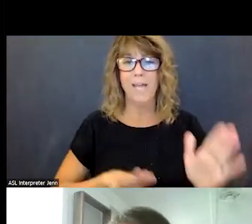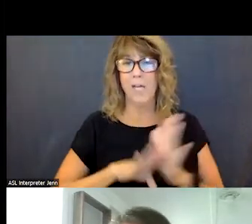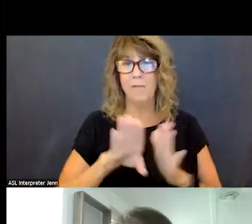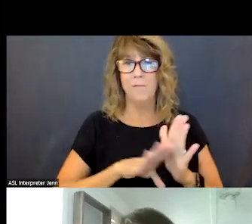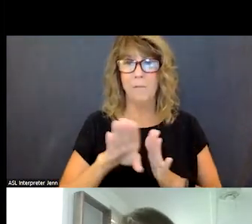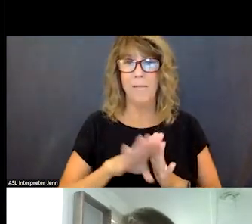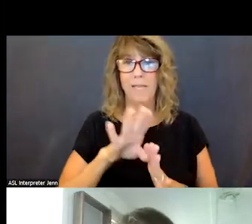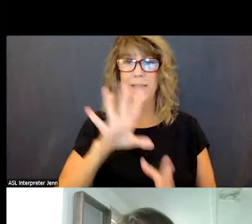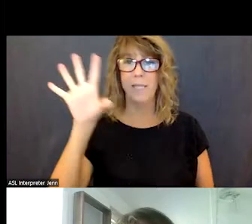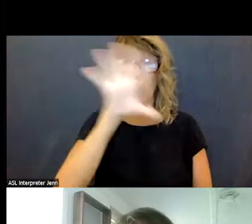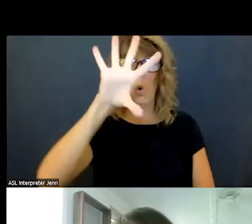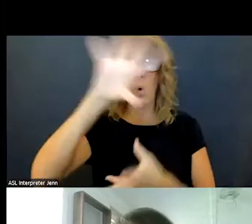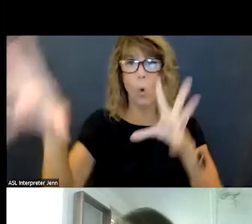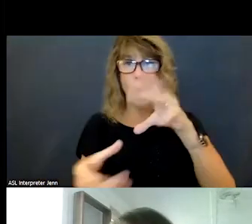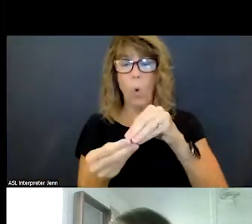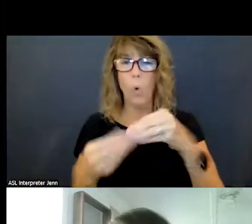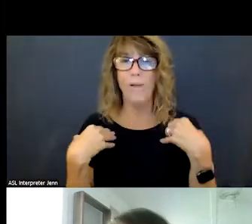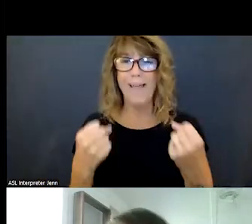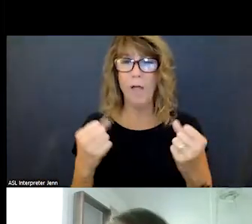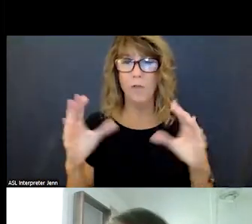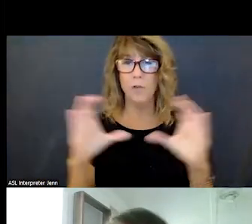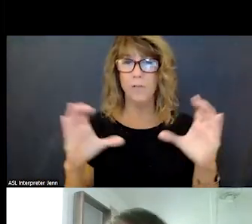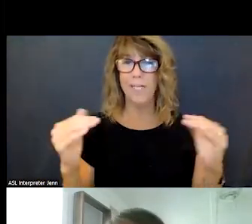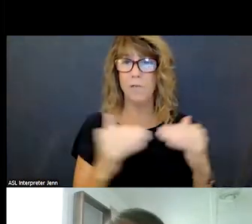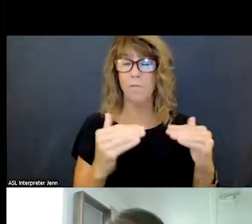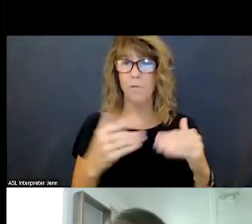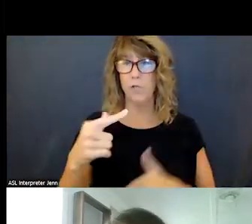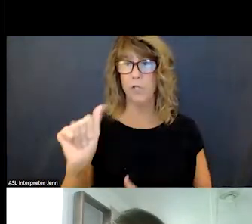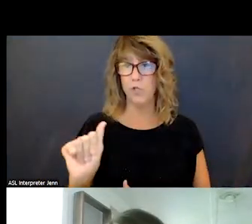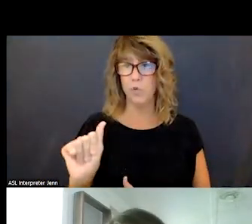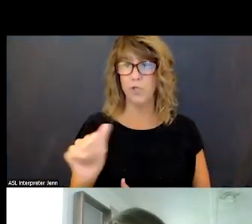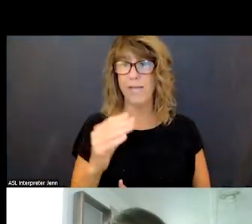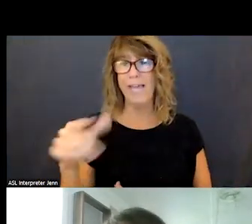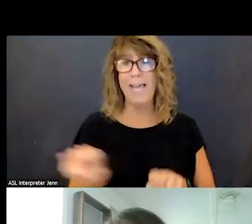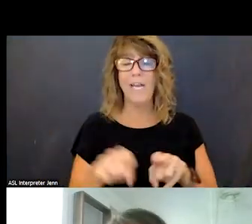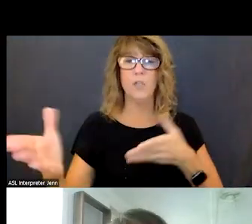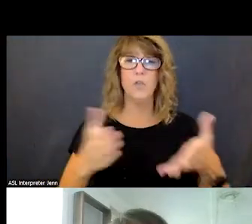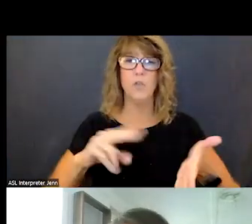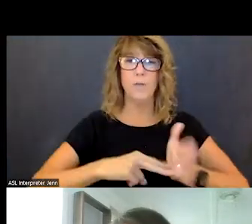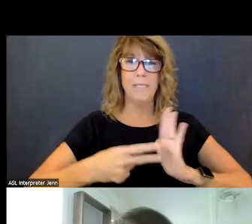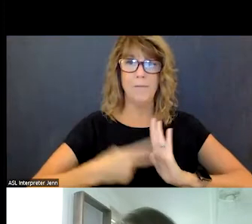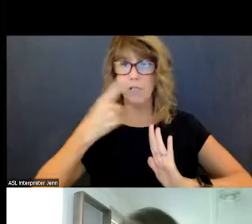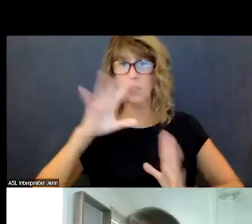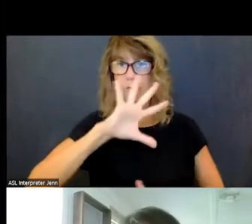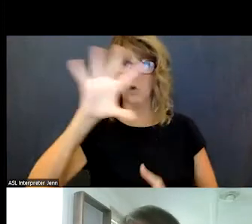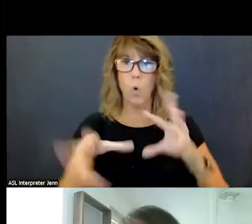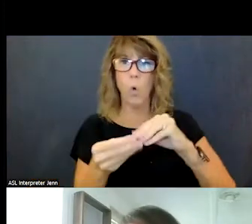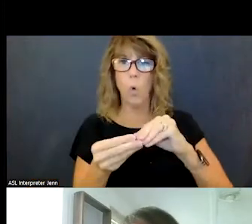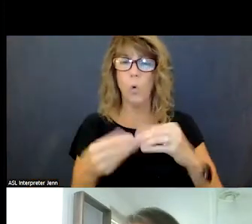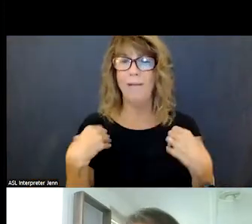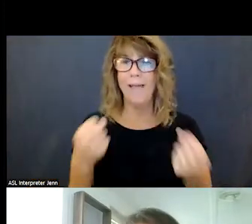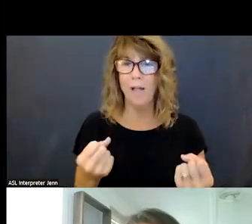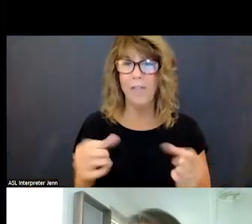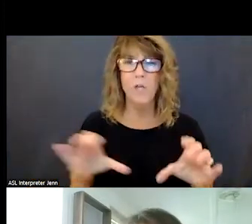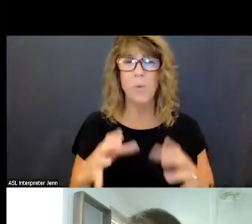Health certification for peers in Georgia, as well as the service definitions for whole health, doing all the coaching we